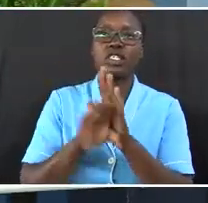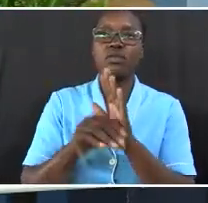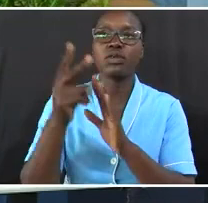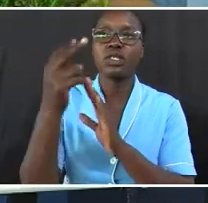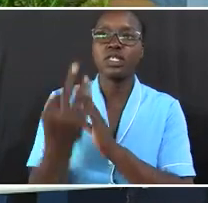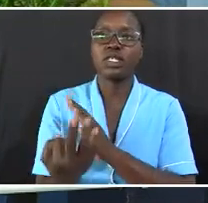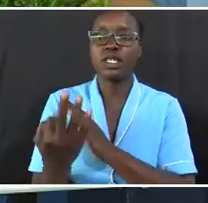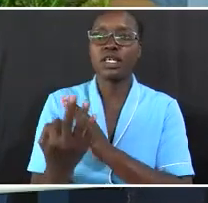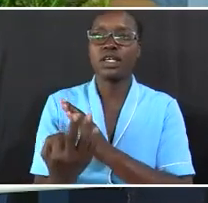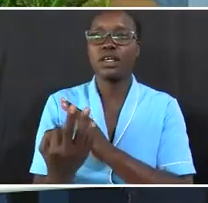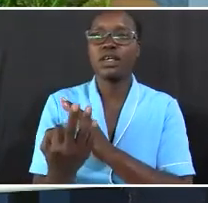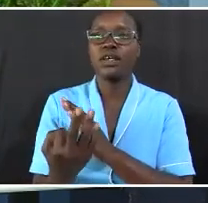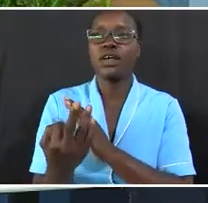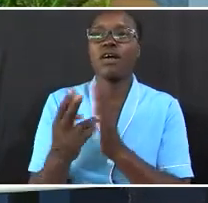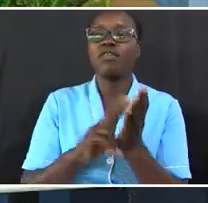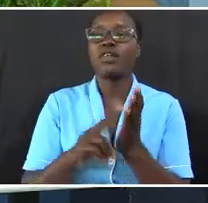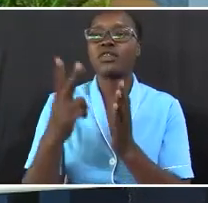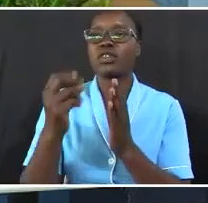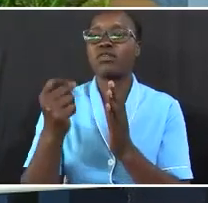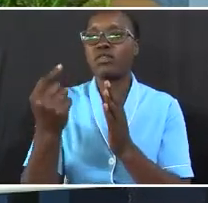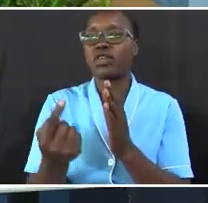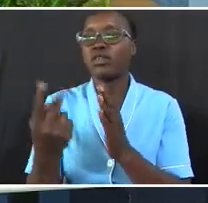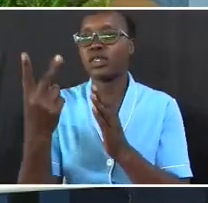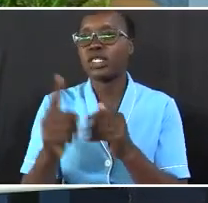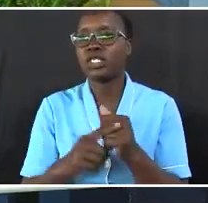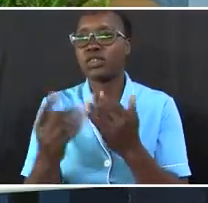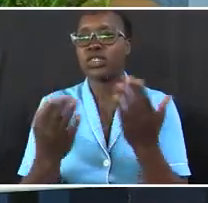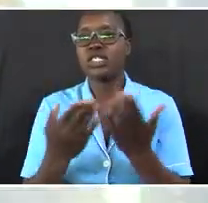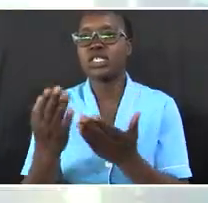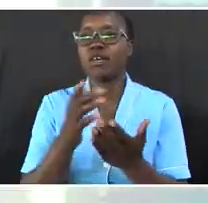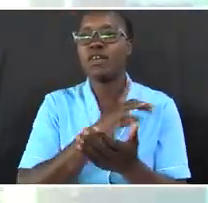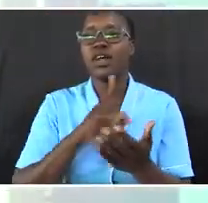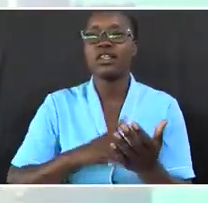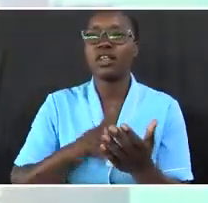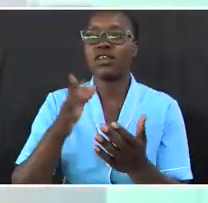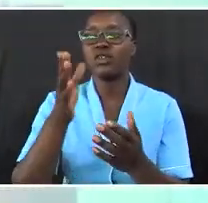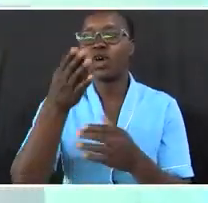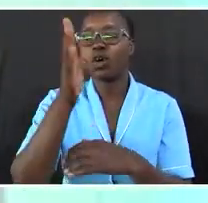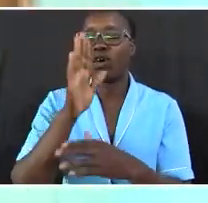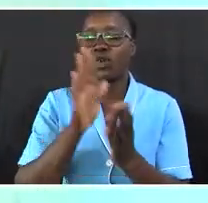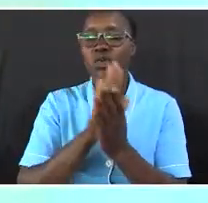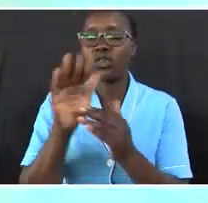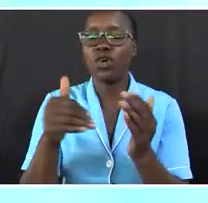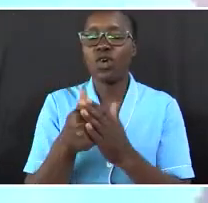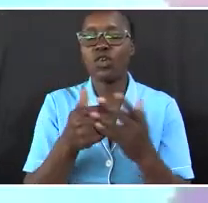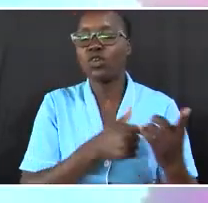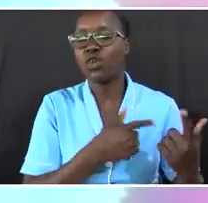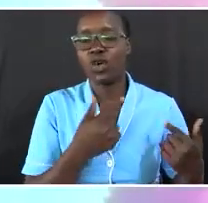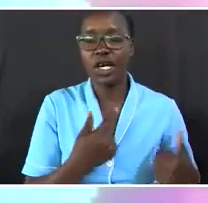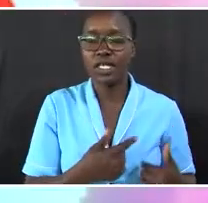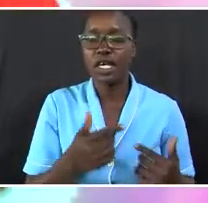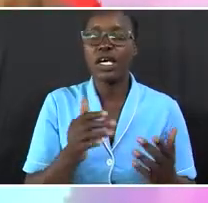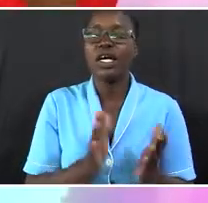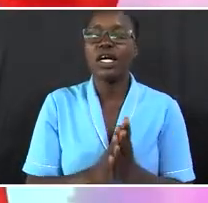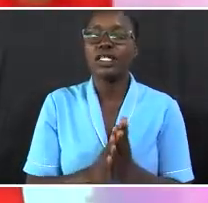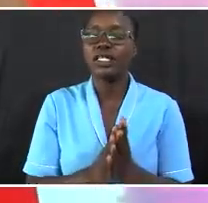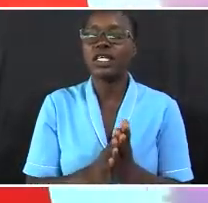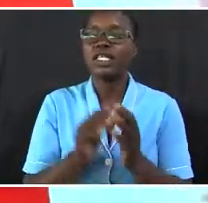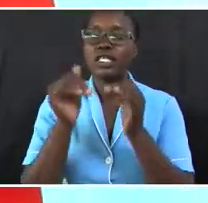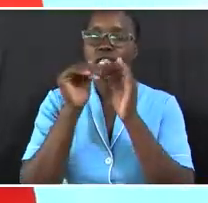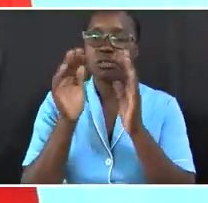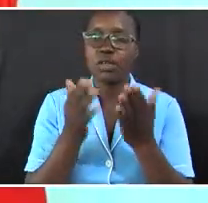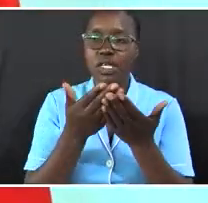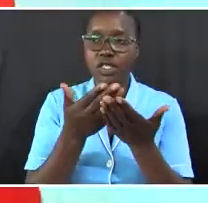23, 25 and 26. That you shall serve the Lord your God with all your heart, and he shall